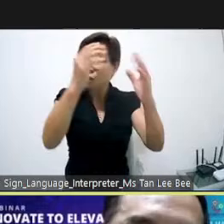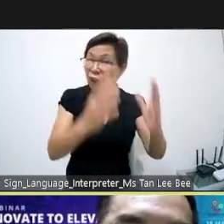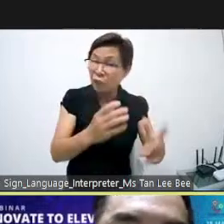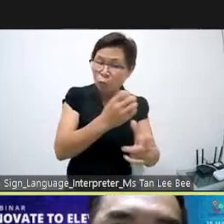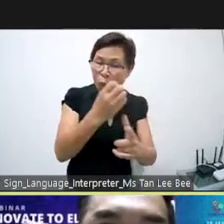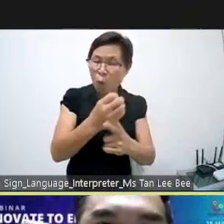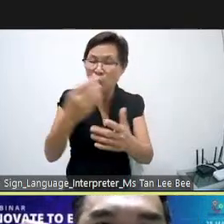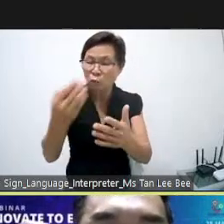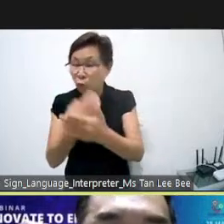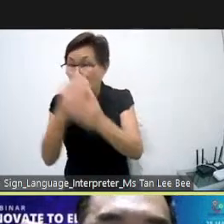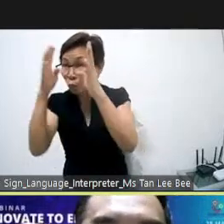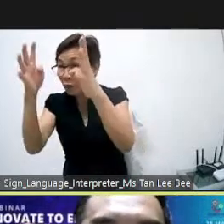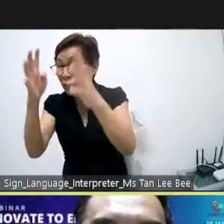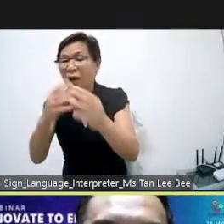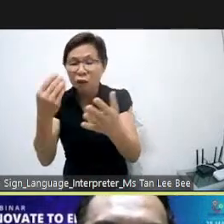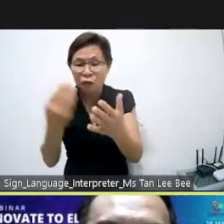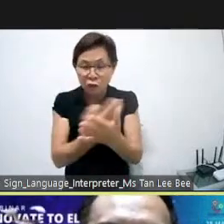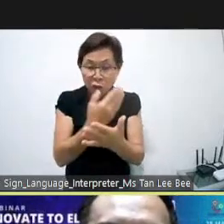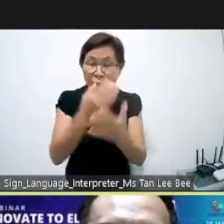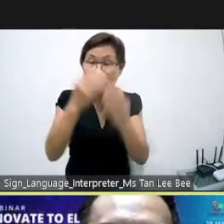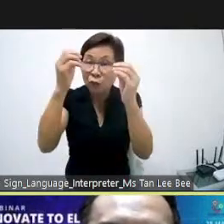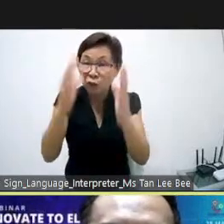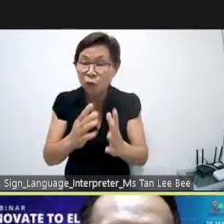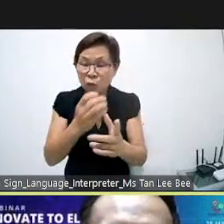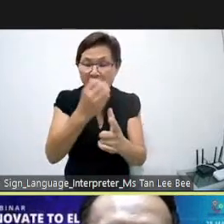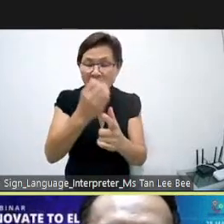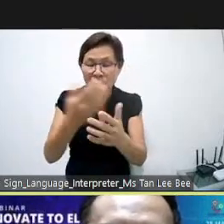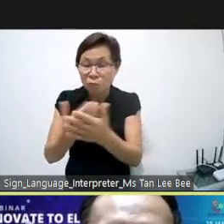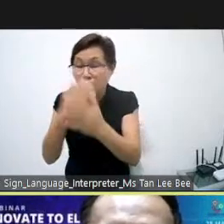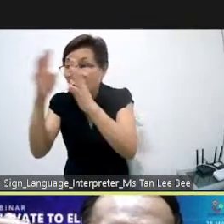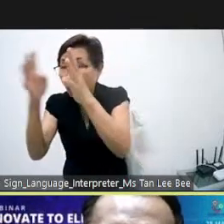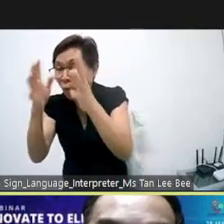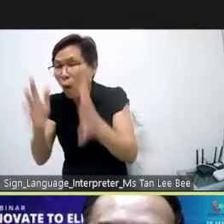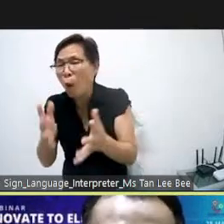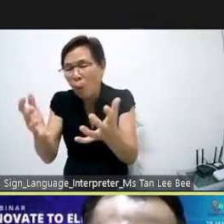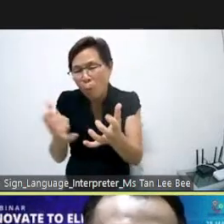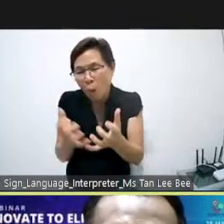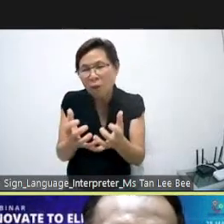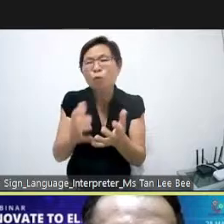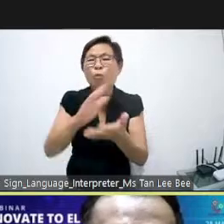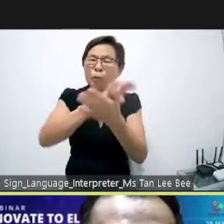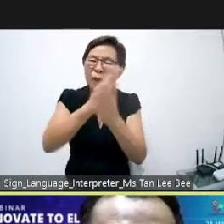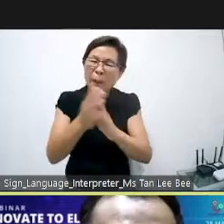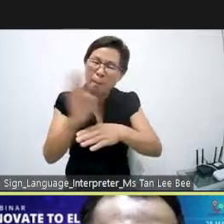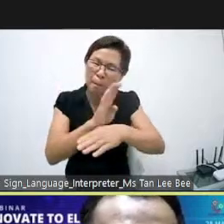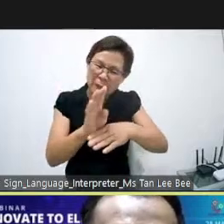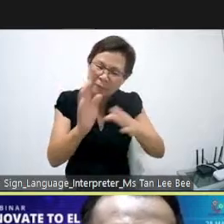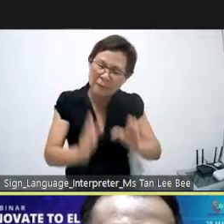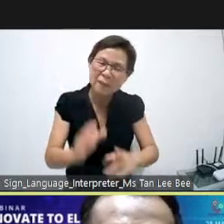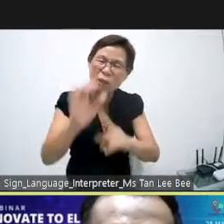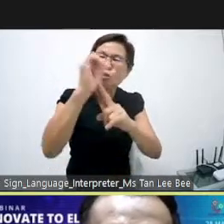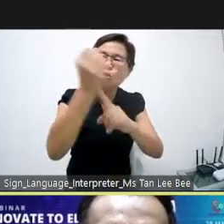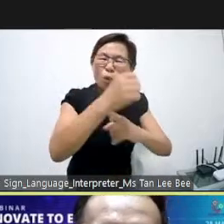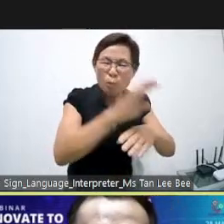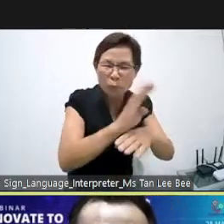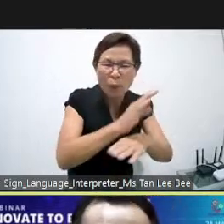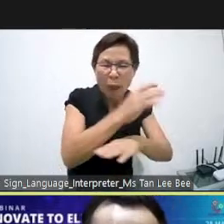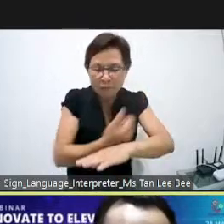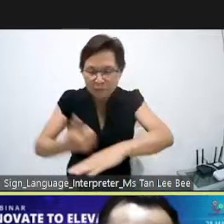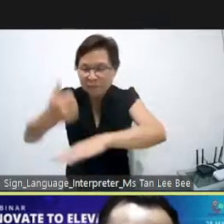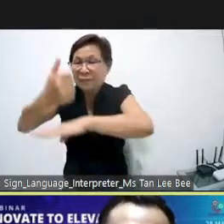innovators intend to be something like social enterprise. So they establish